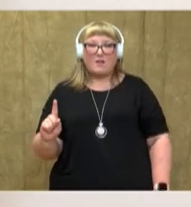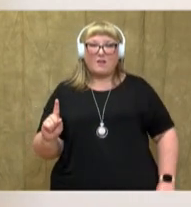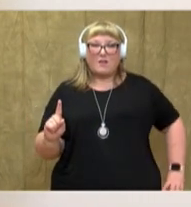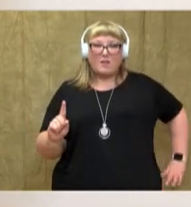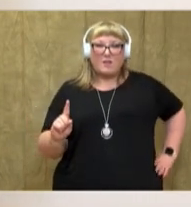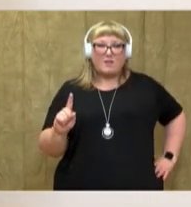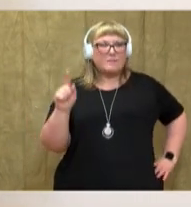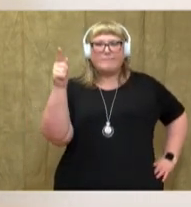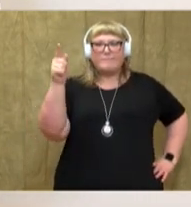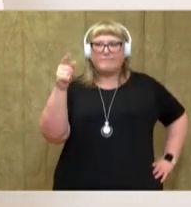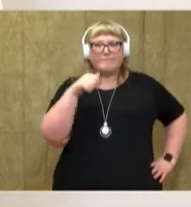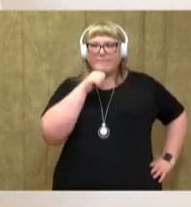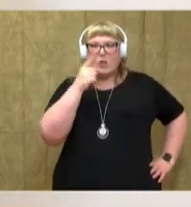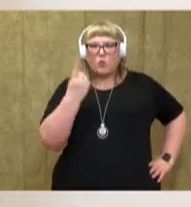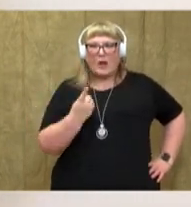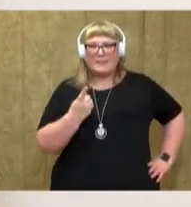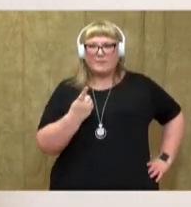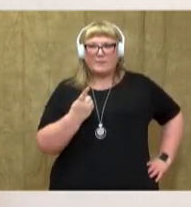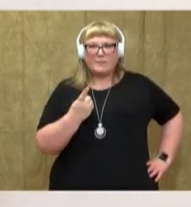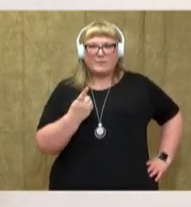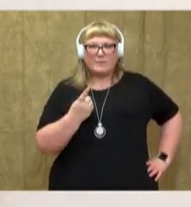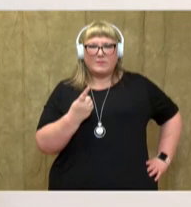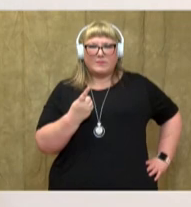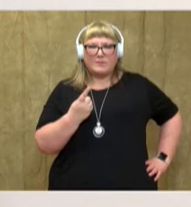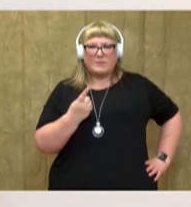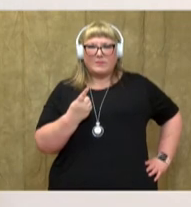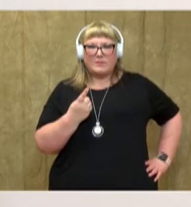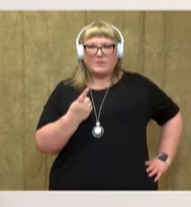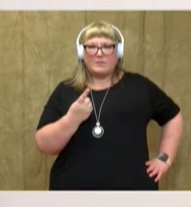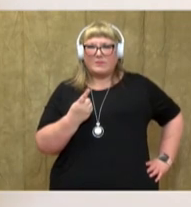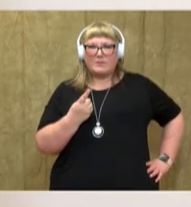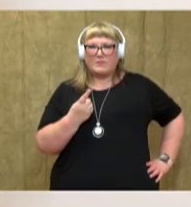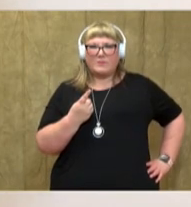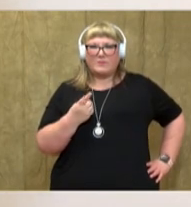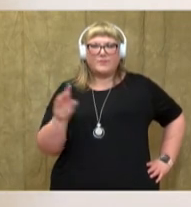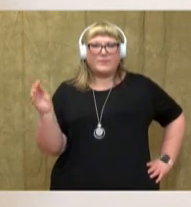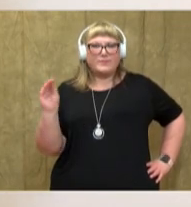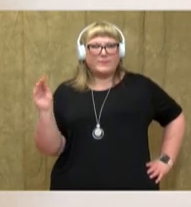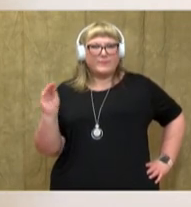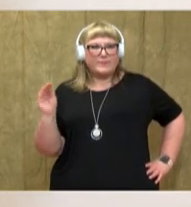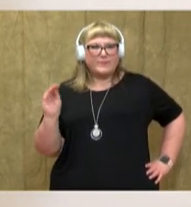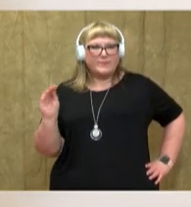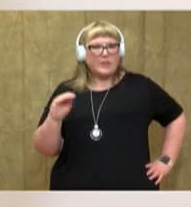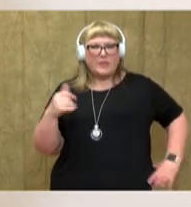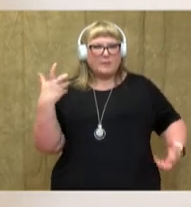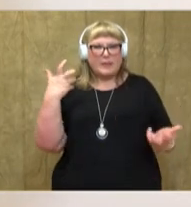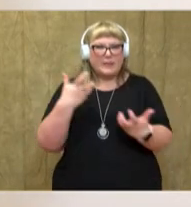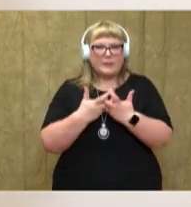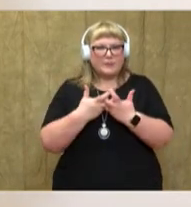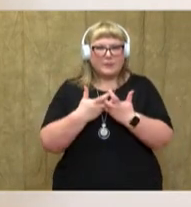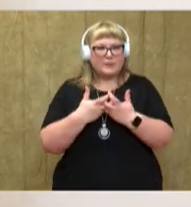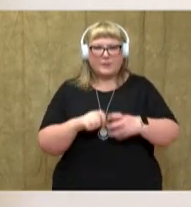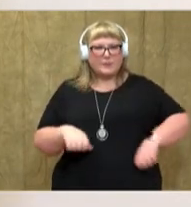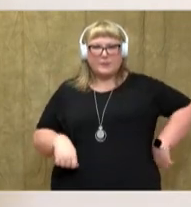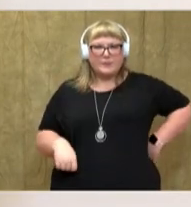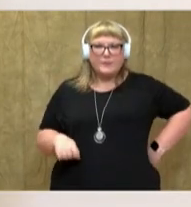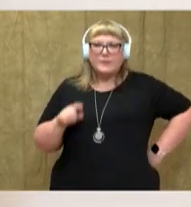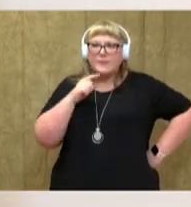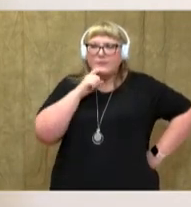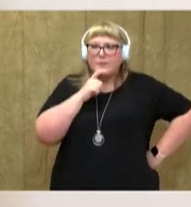I know this can't be the word when. When. The sounds and the letters do not match